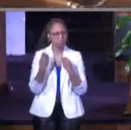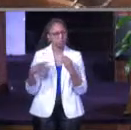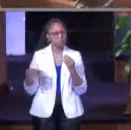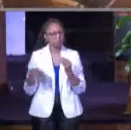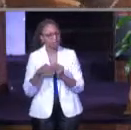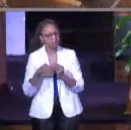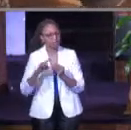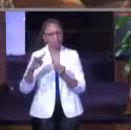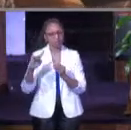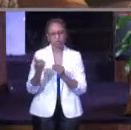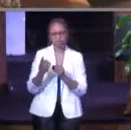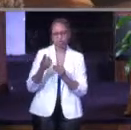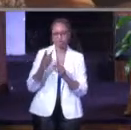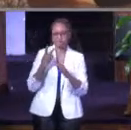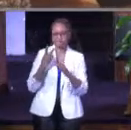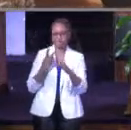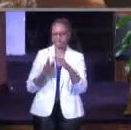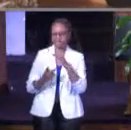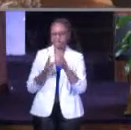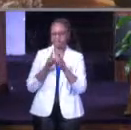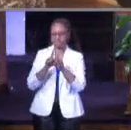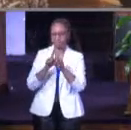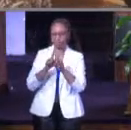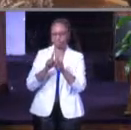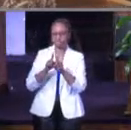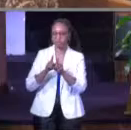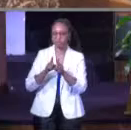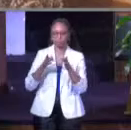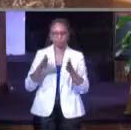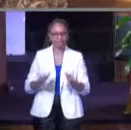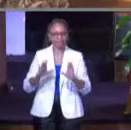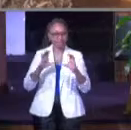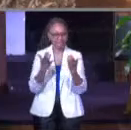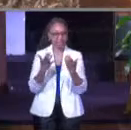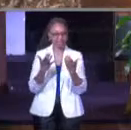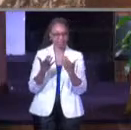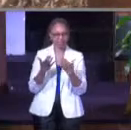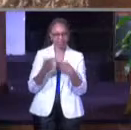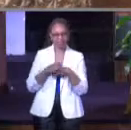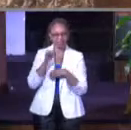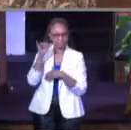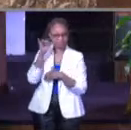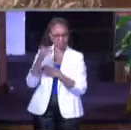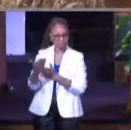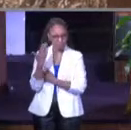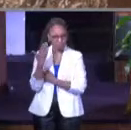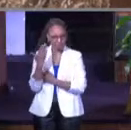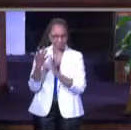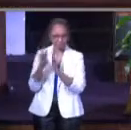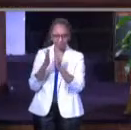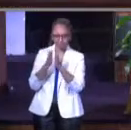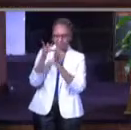first discipleship class on yesterday morning. Praise the Lord. All right.